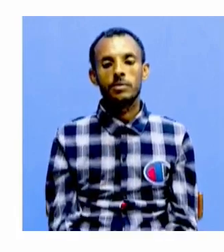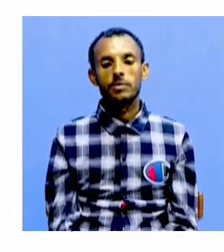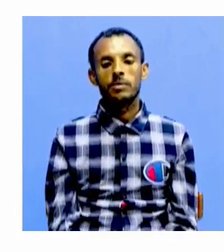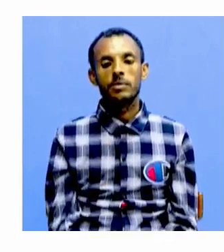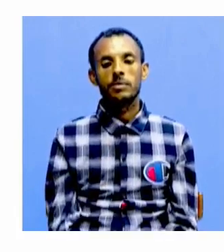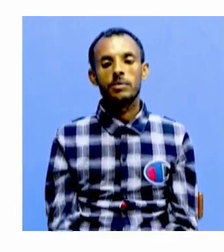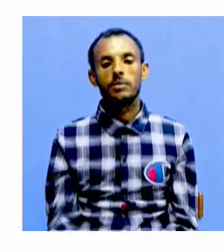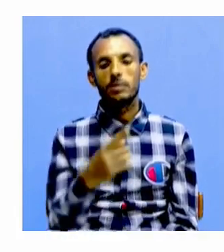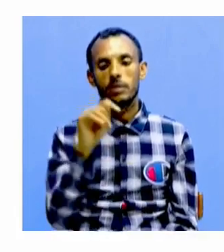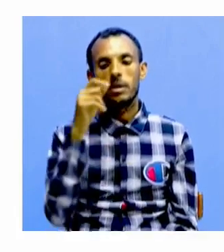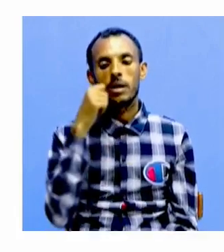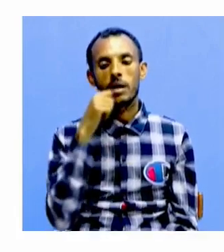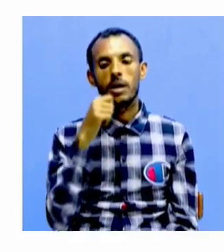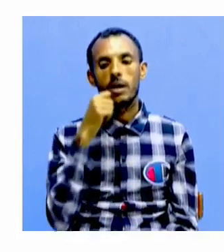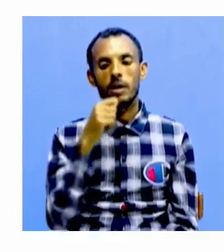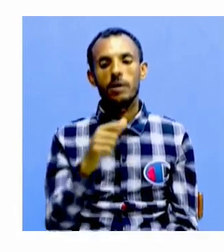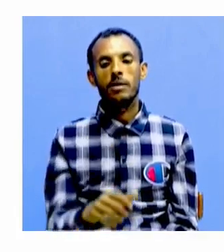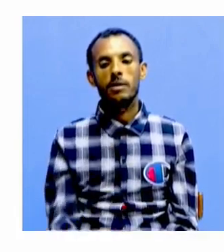the girl,